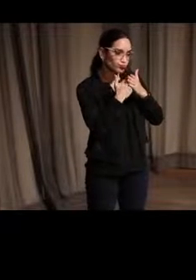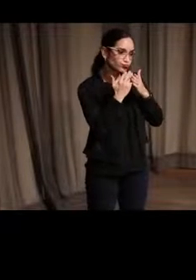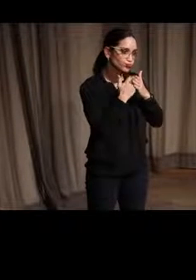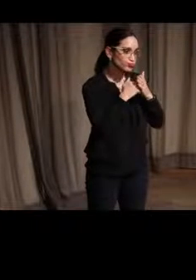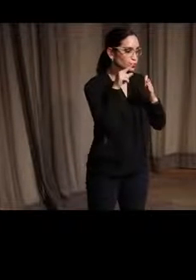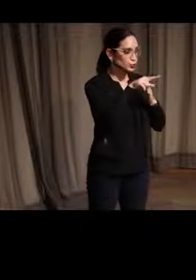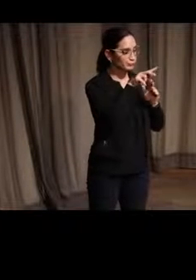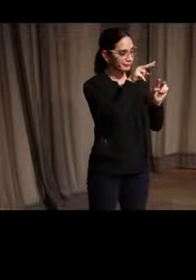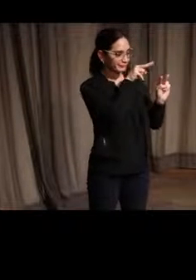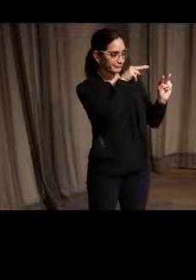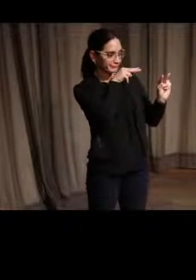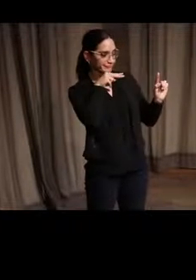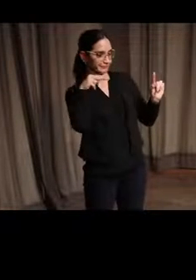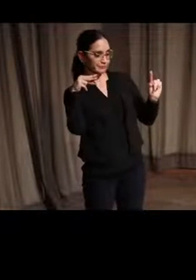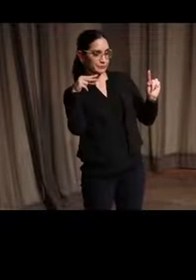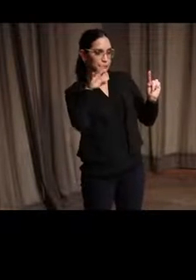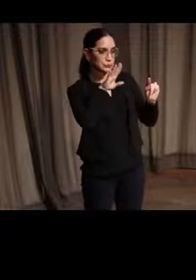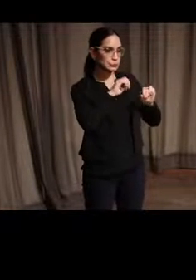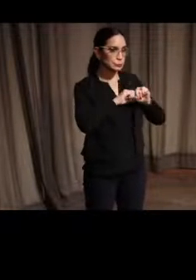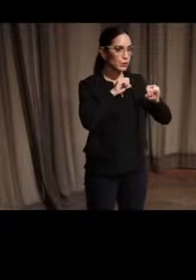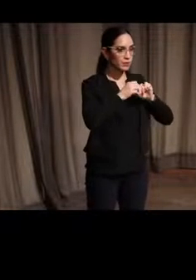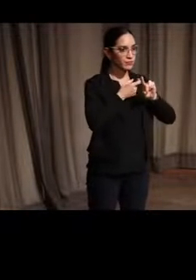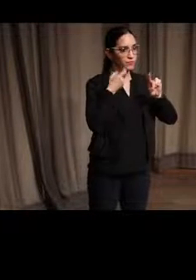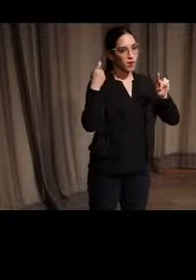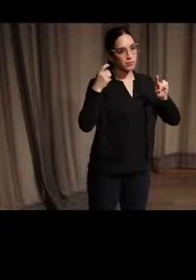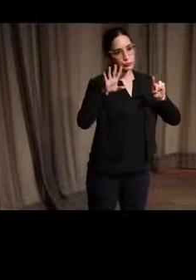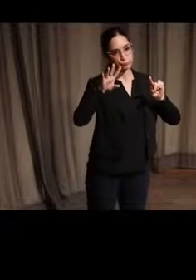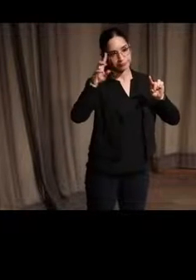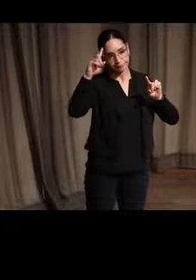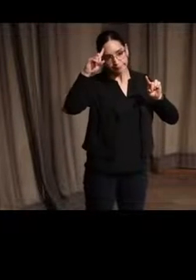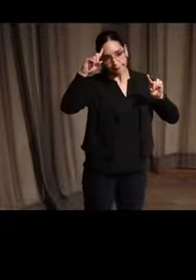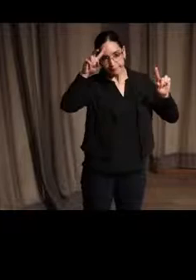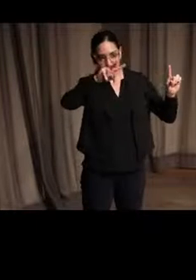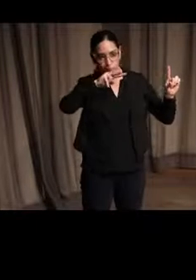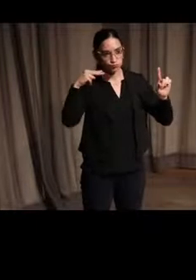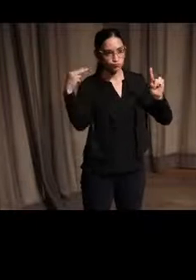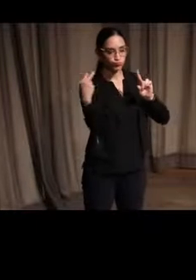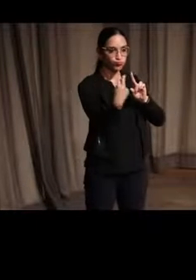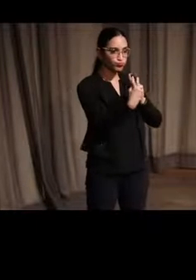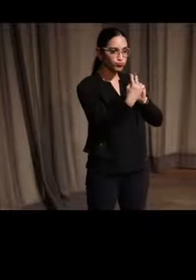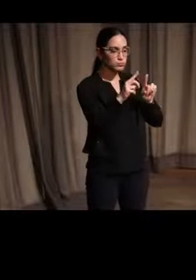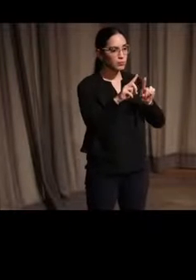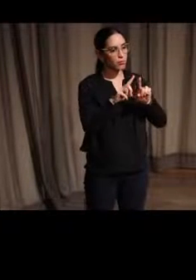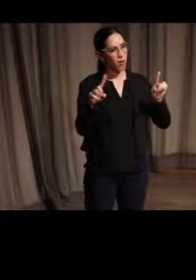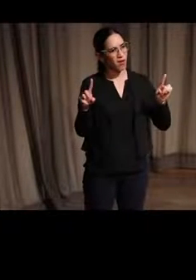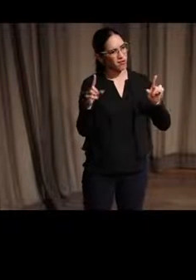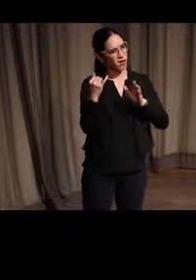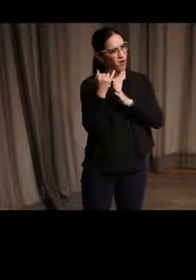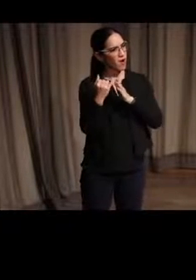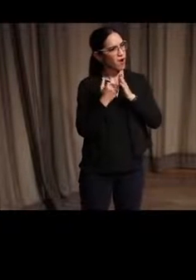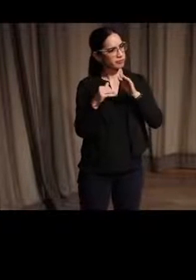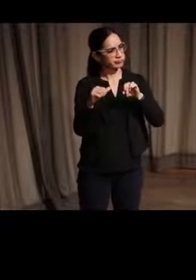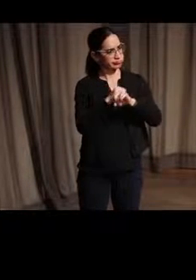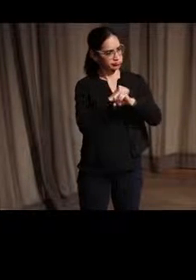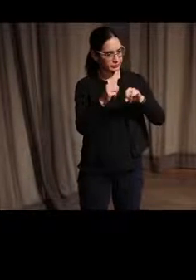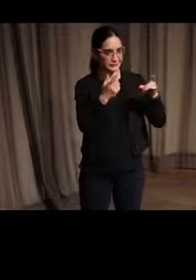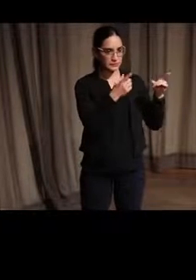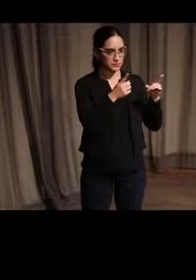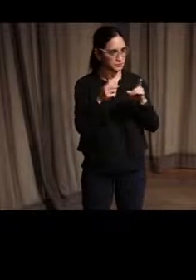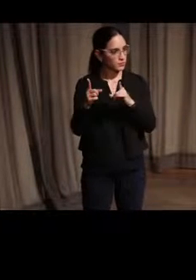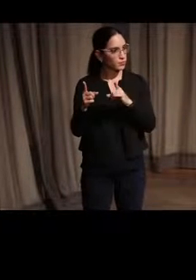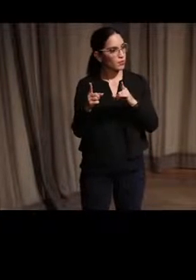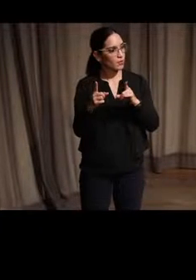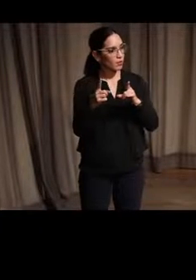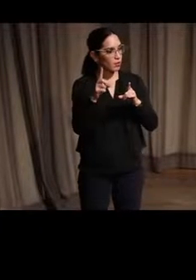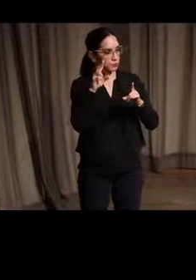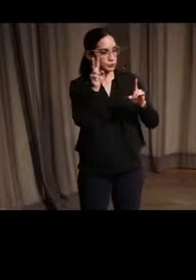completely different perspective given the moment that we're in. And I think that that's true of art in general, right? I that's what I've been trying to do, and I'm sort of challenging myself to do